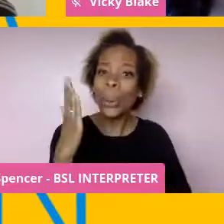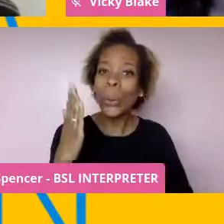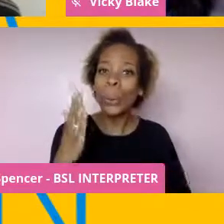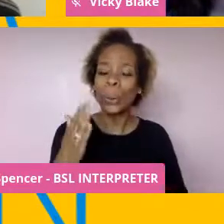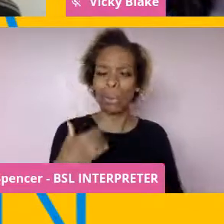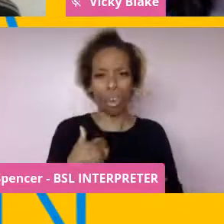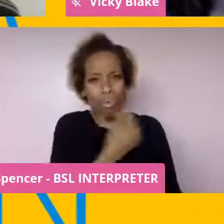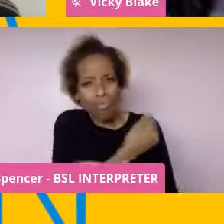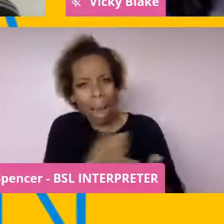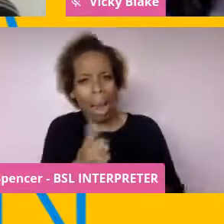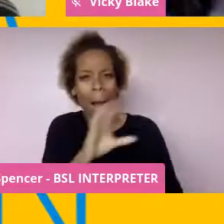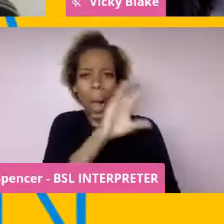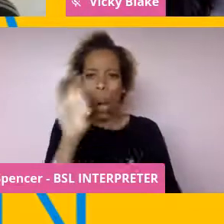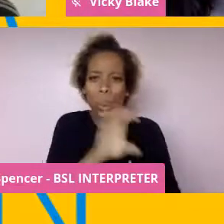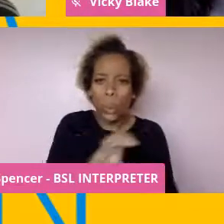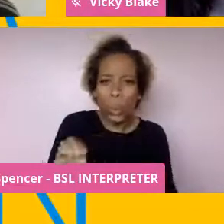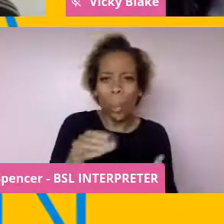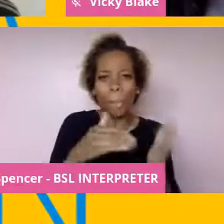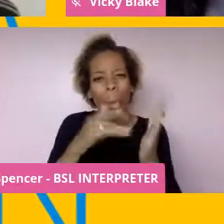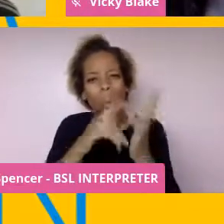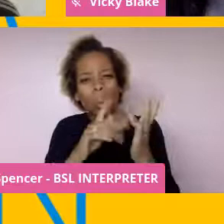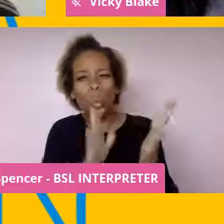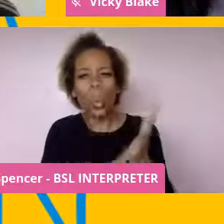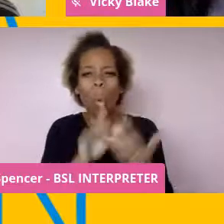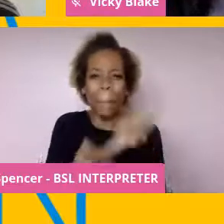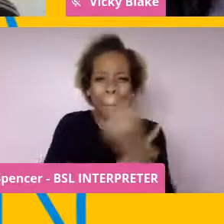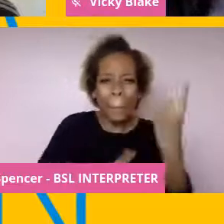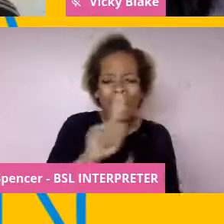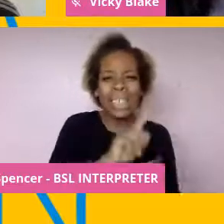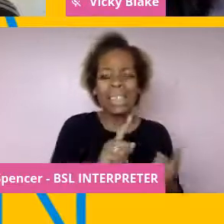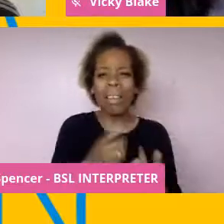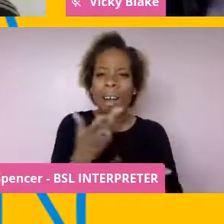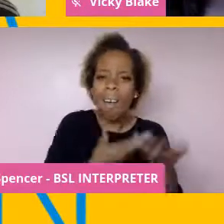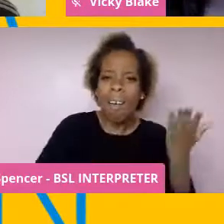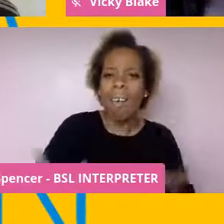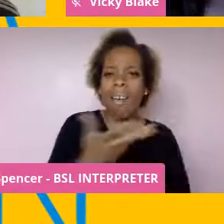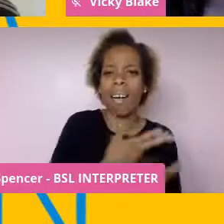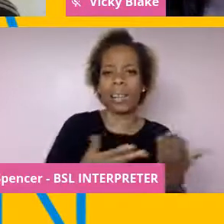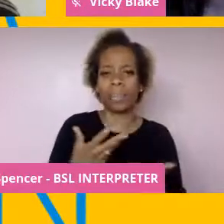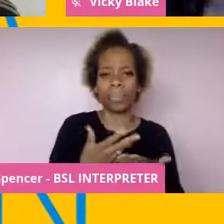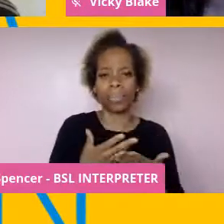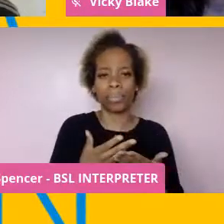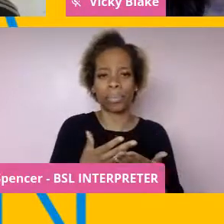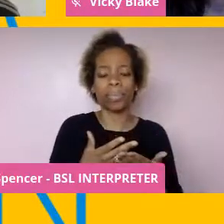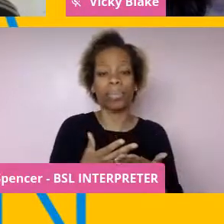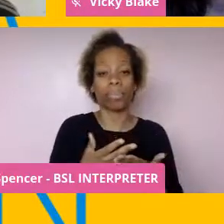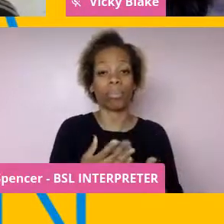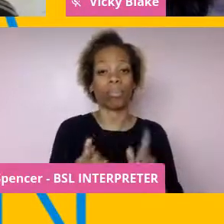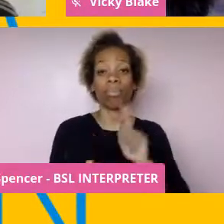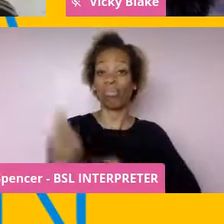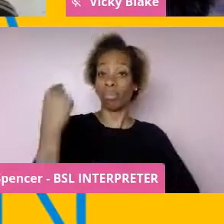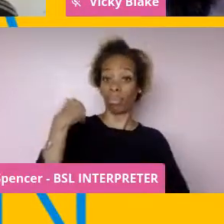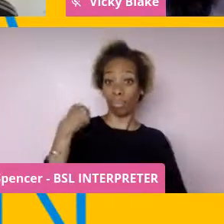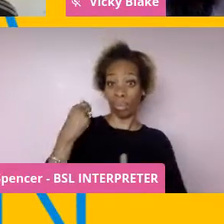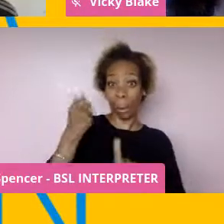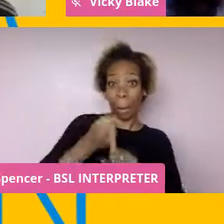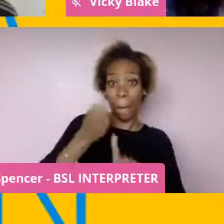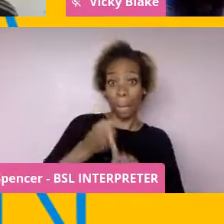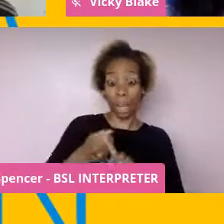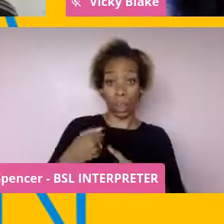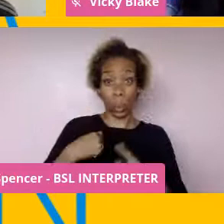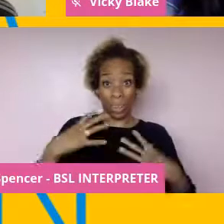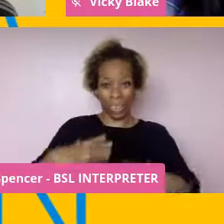Zoom slots. And we're also, that moment in the 4 fights where we were able to still actually physically meet meant